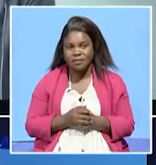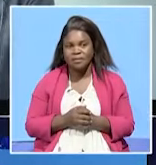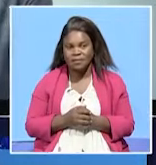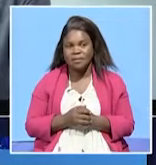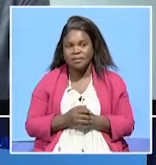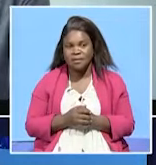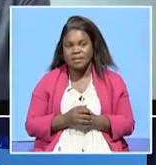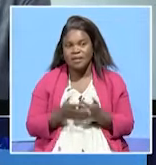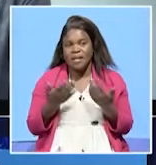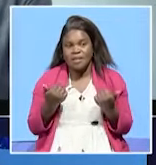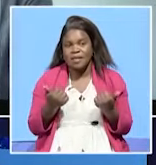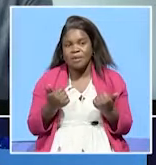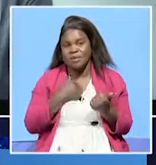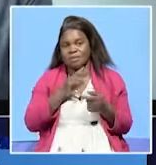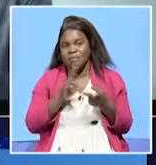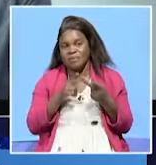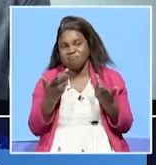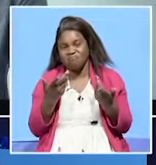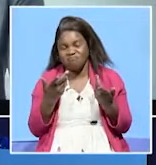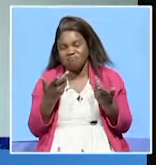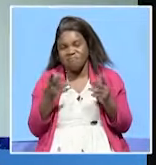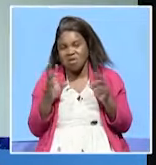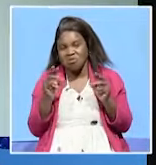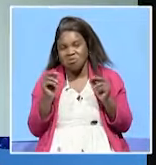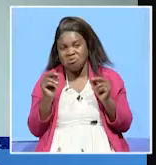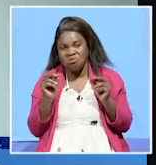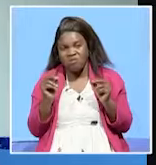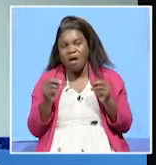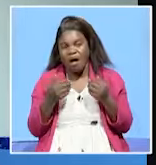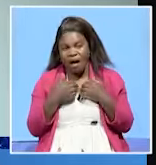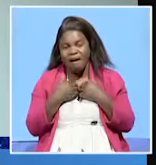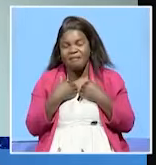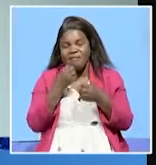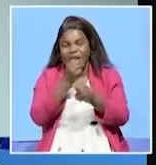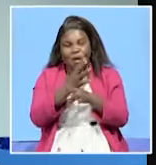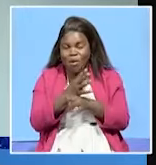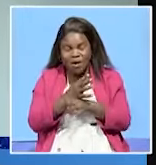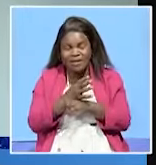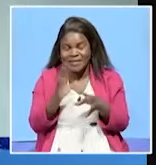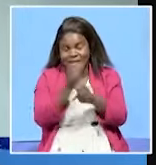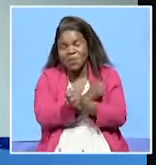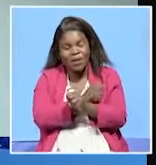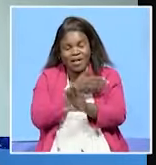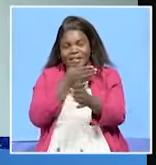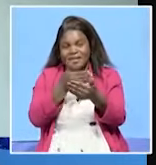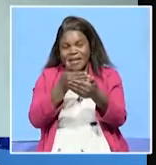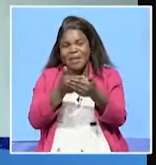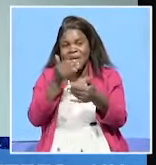ahead. So I was like no, I've already made it in the semifinals, so